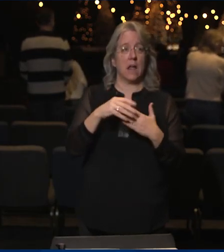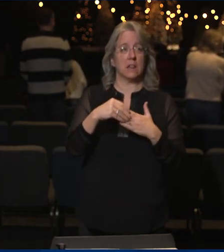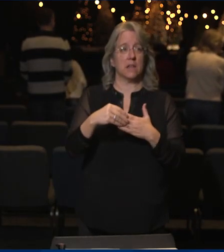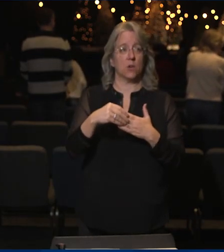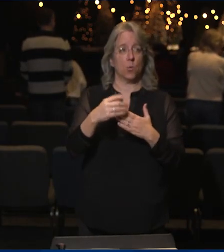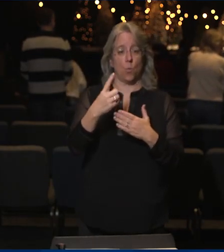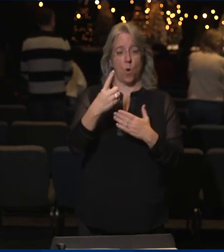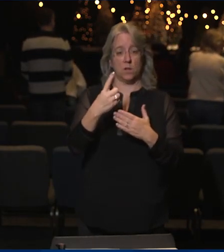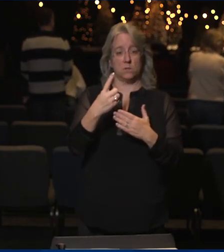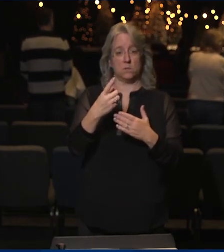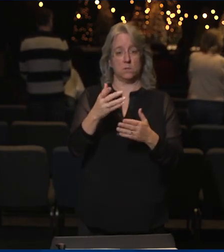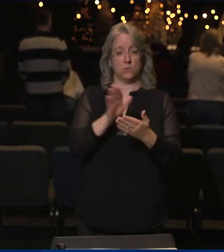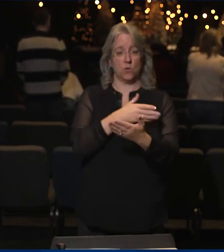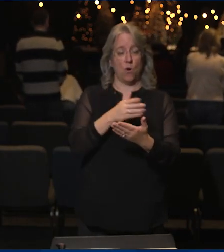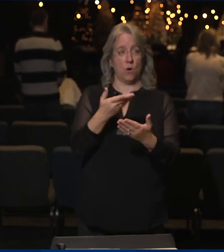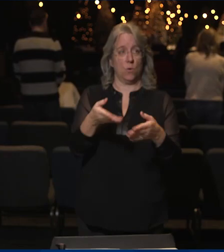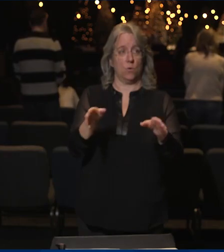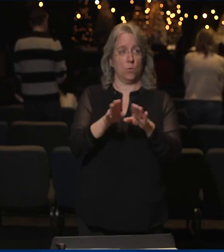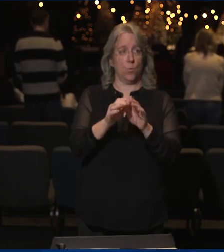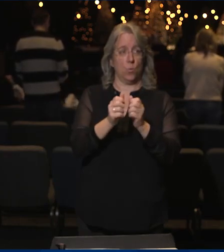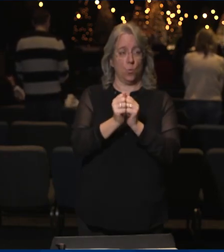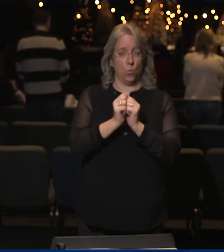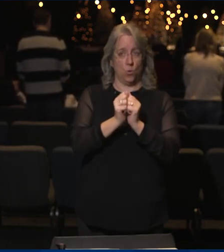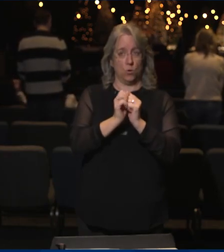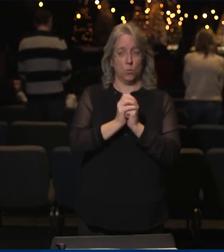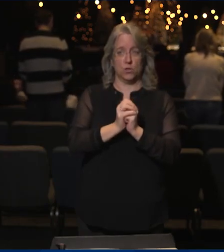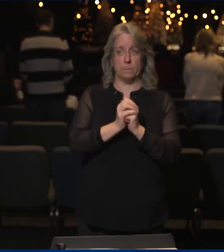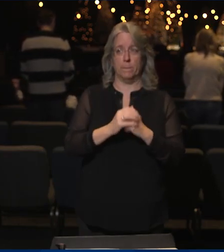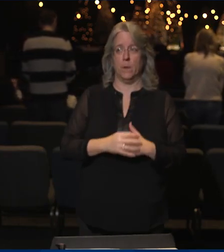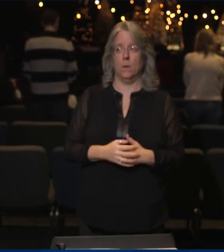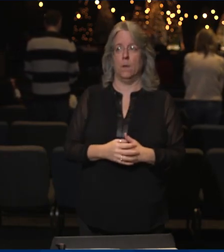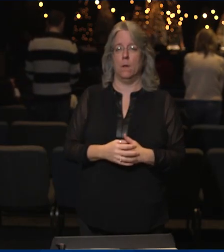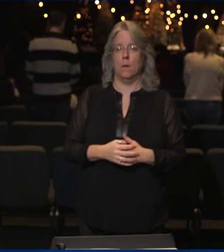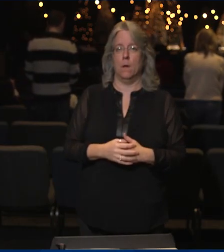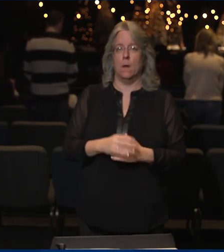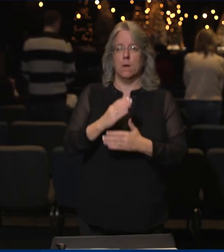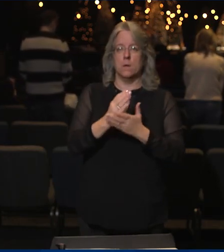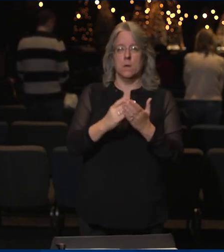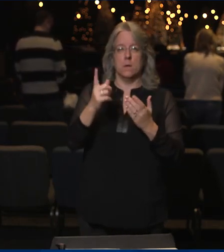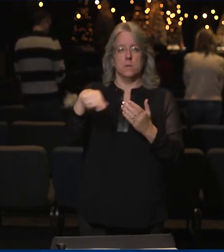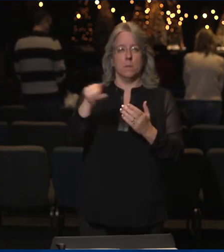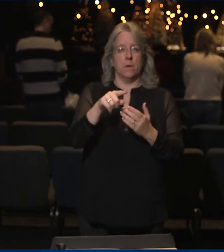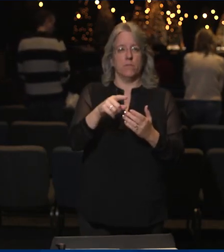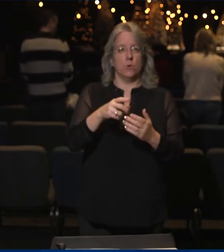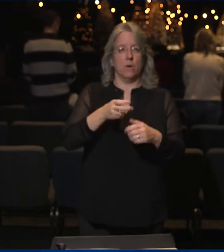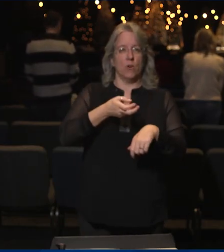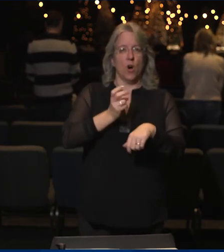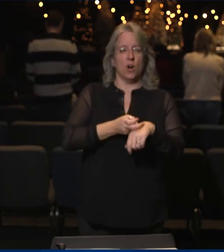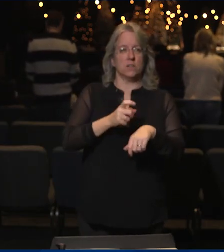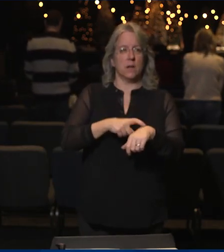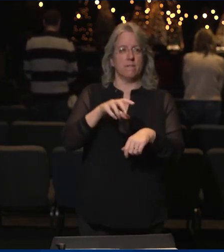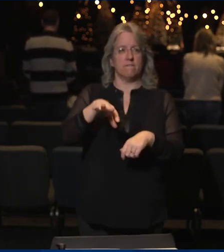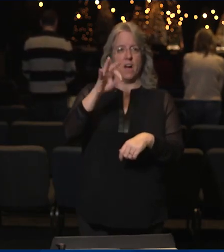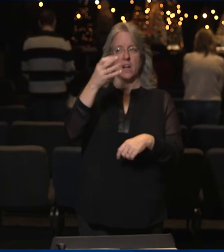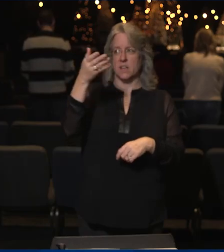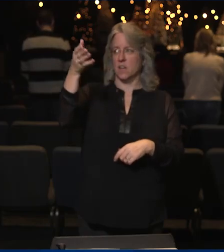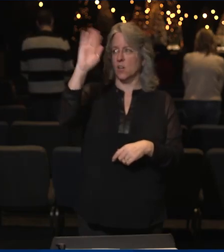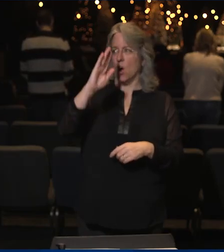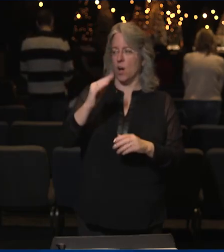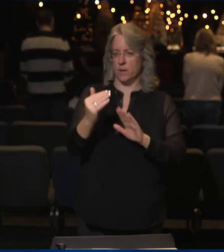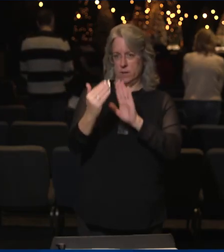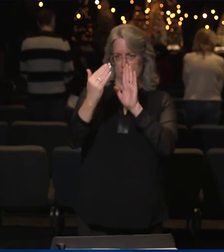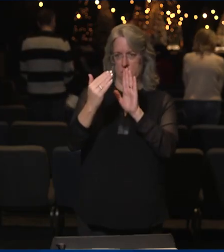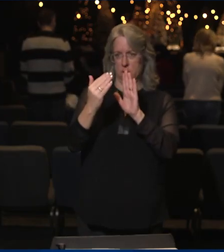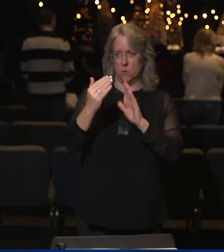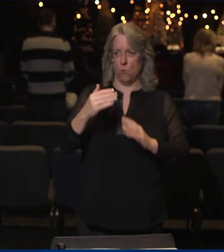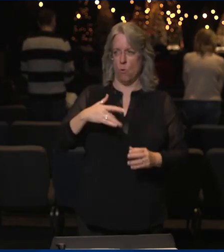there are some of you who really struggle with finding God in the present. maybe feeling God's